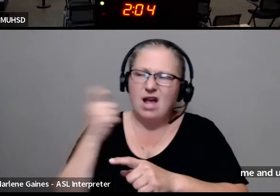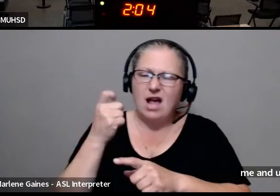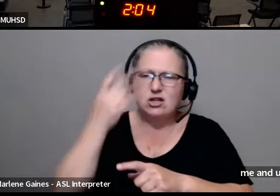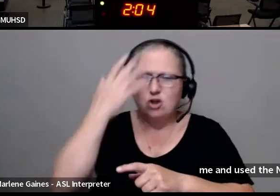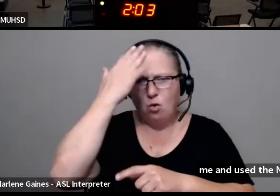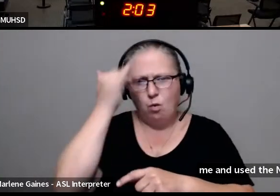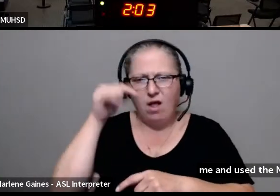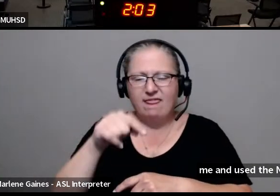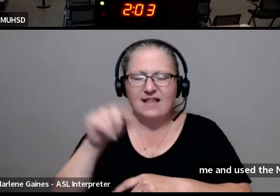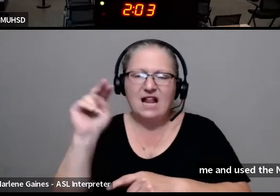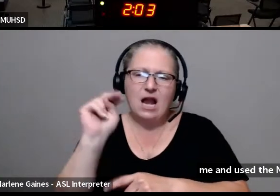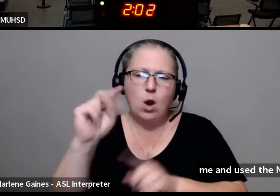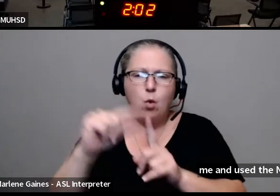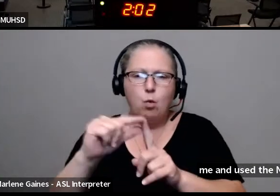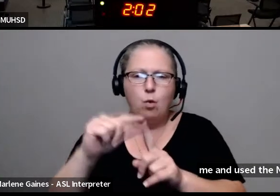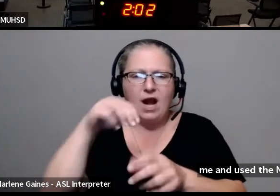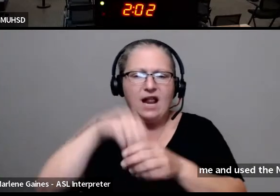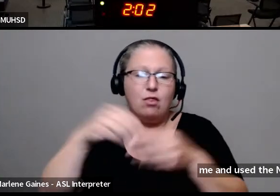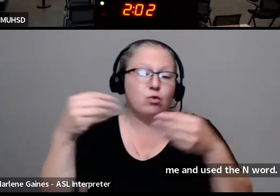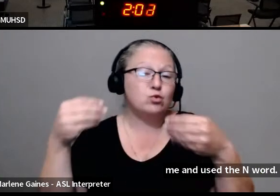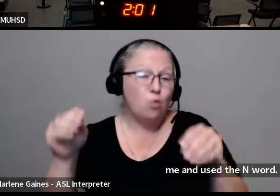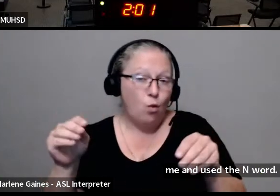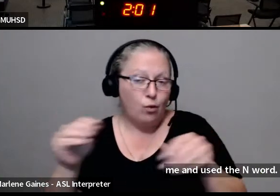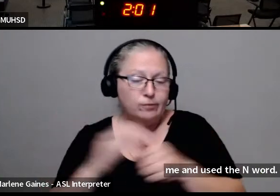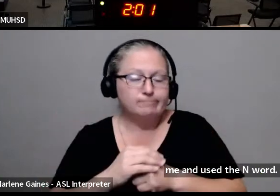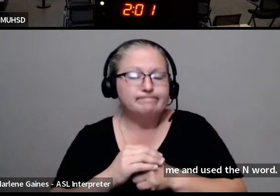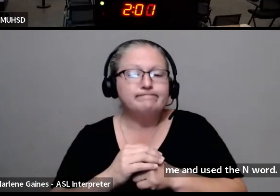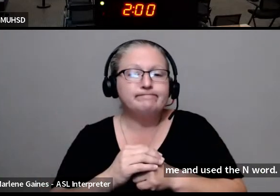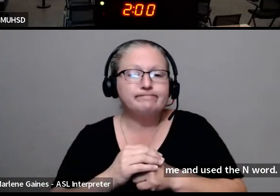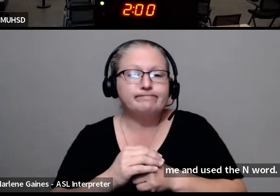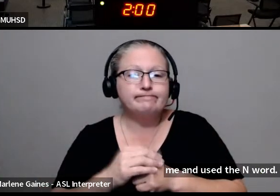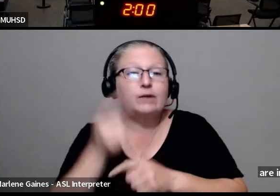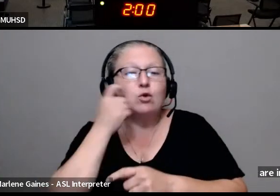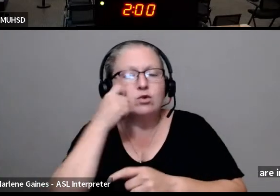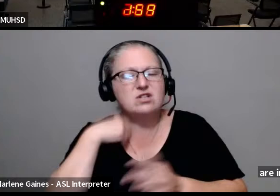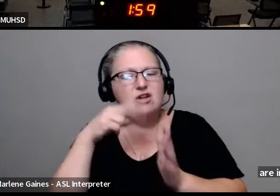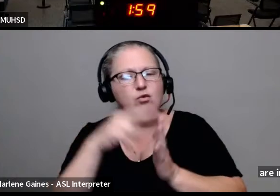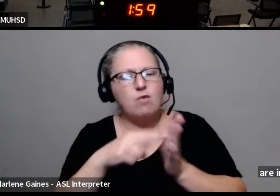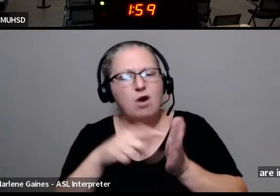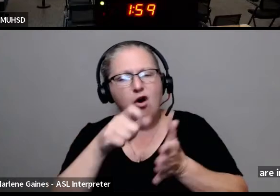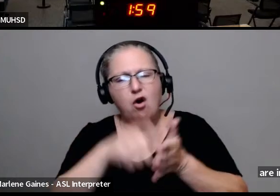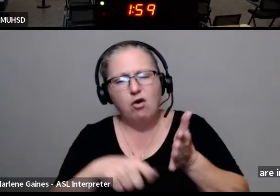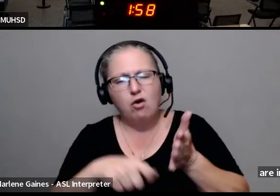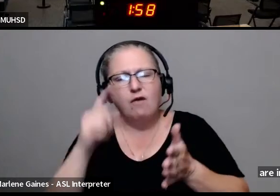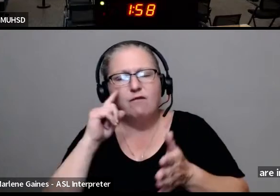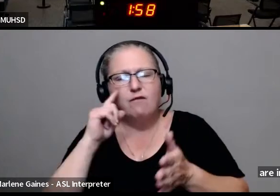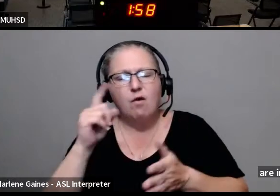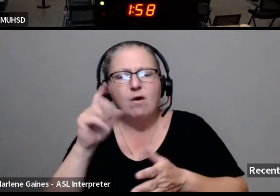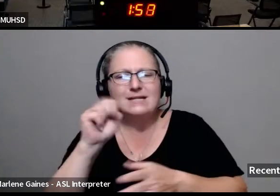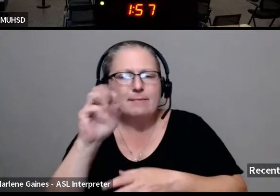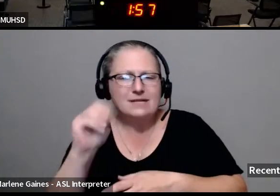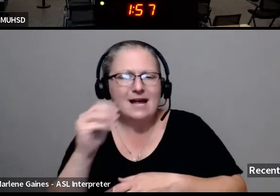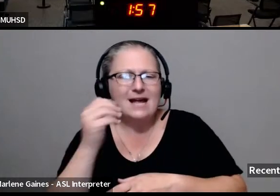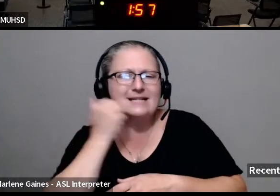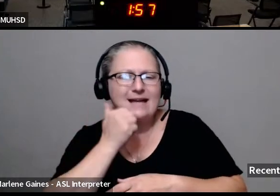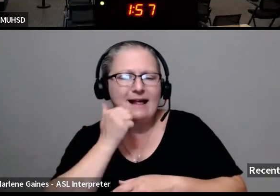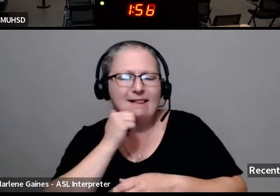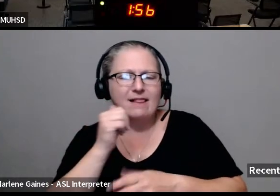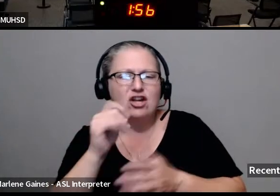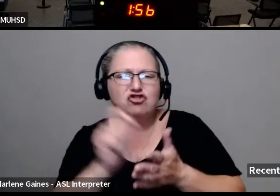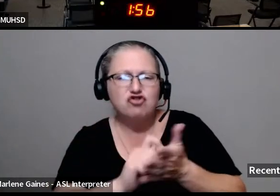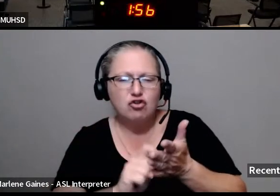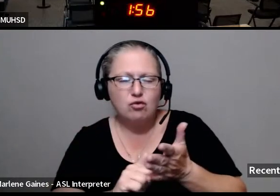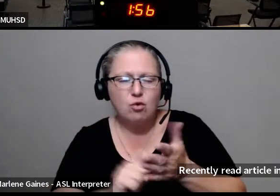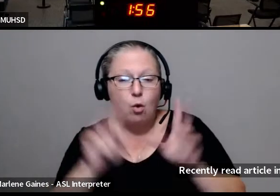these N-words are in the store. Recently, I read an article in San Mateo Daily Journal that quotes